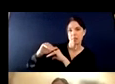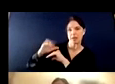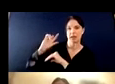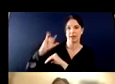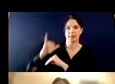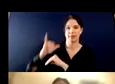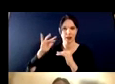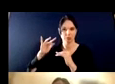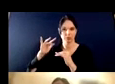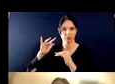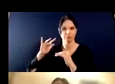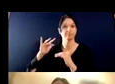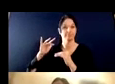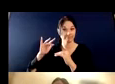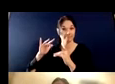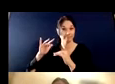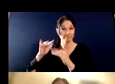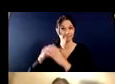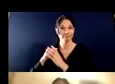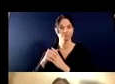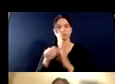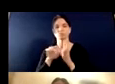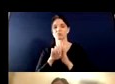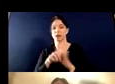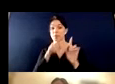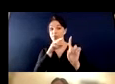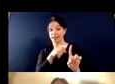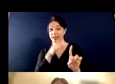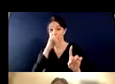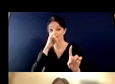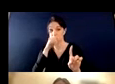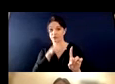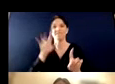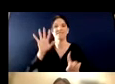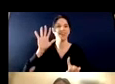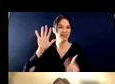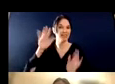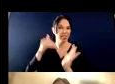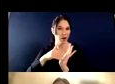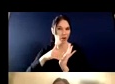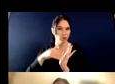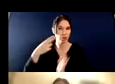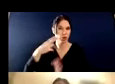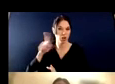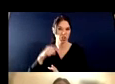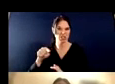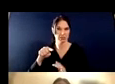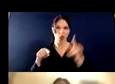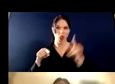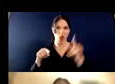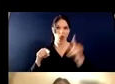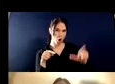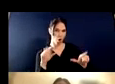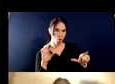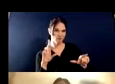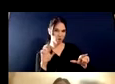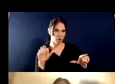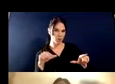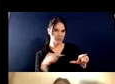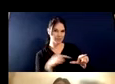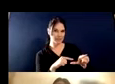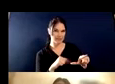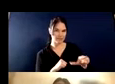So for example, in this child at 5,000 hertz, which is the low frequency sound, the right air